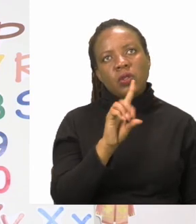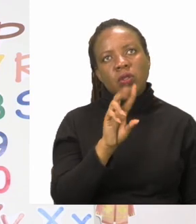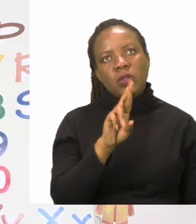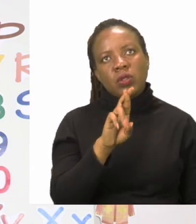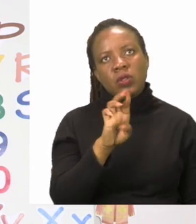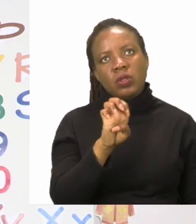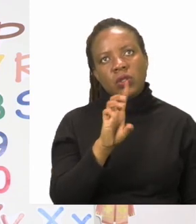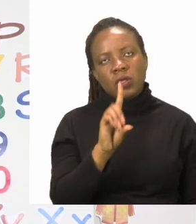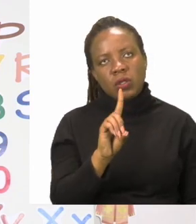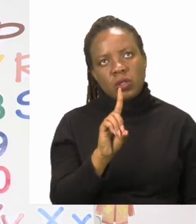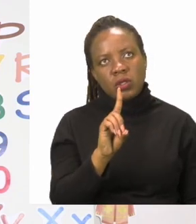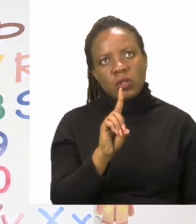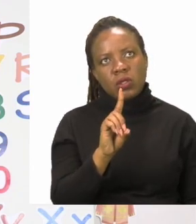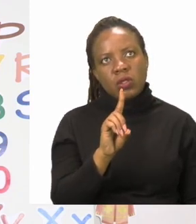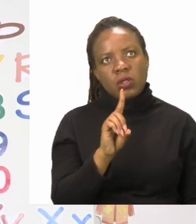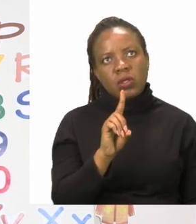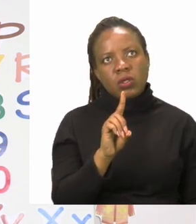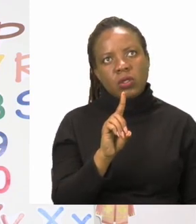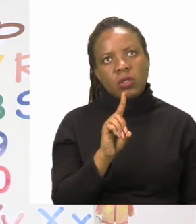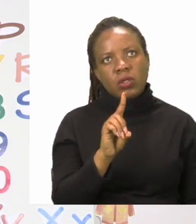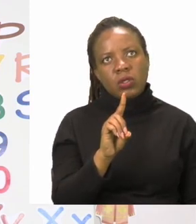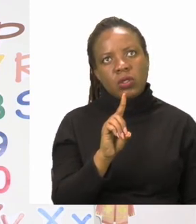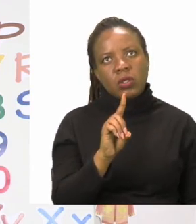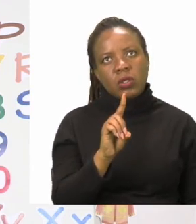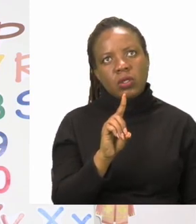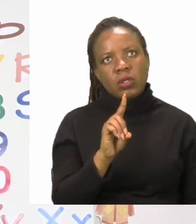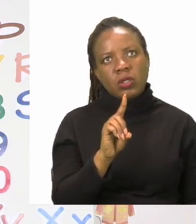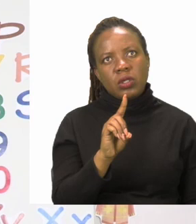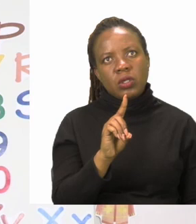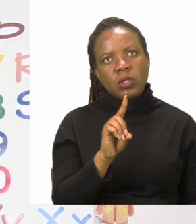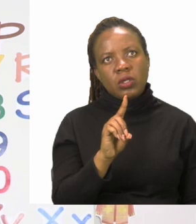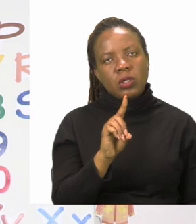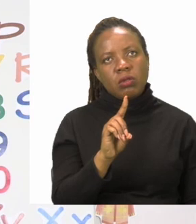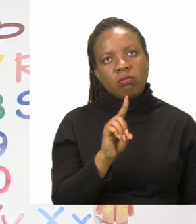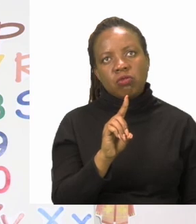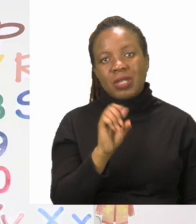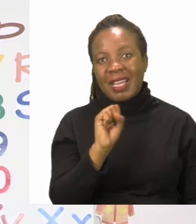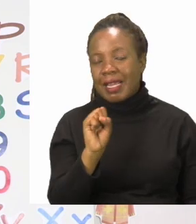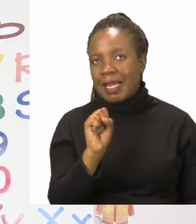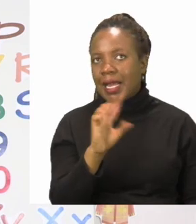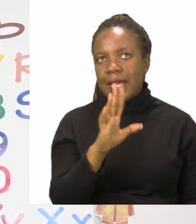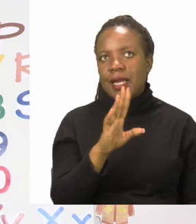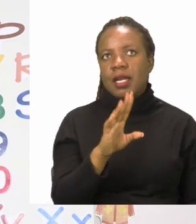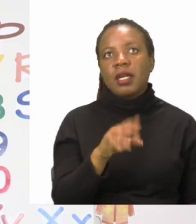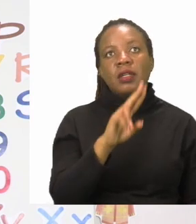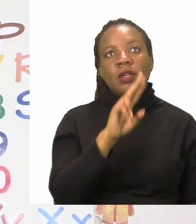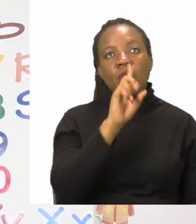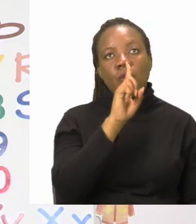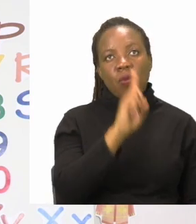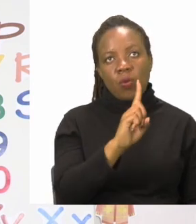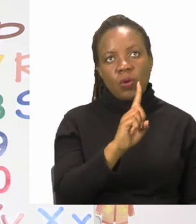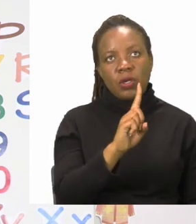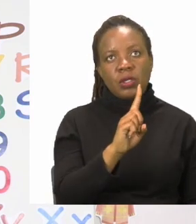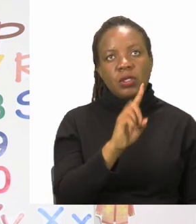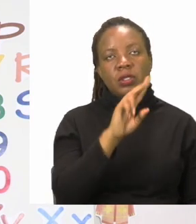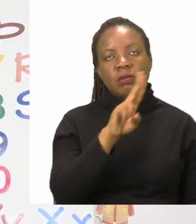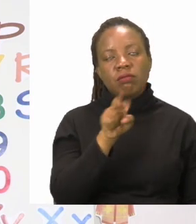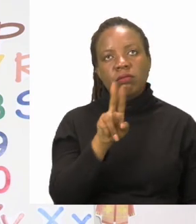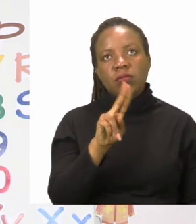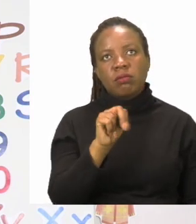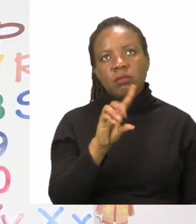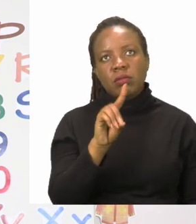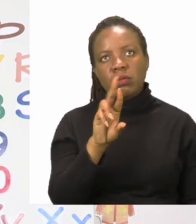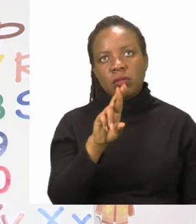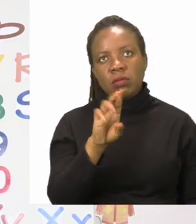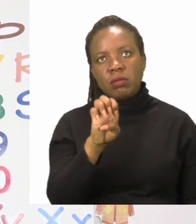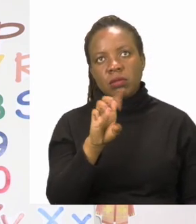100. Since there's only one, we're going to say 100, not hundreds. And it's complete. Simple as that.